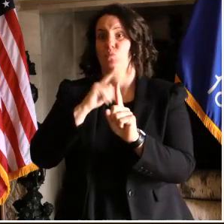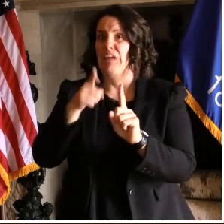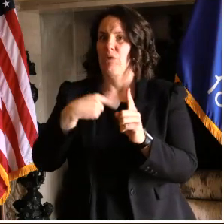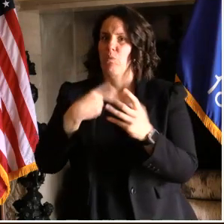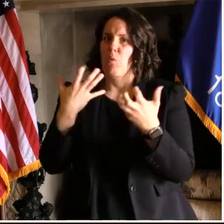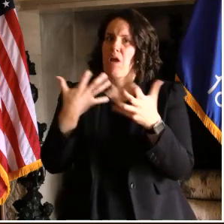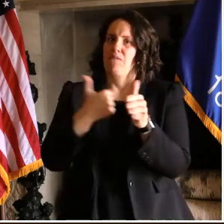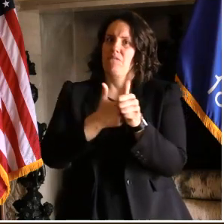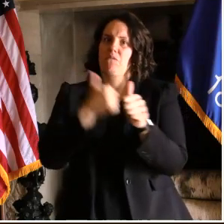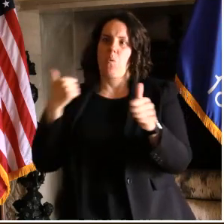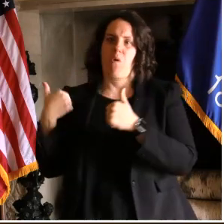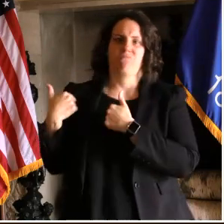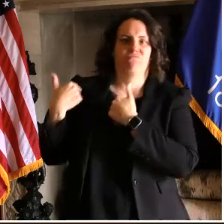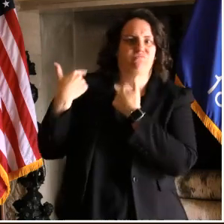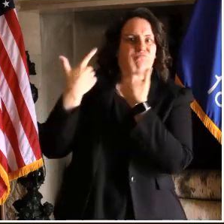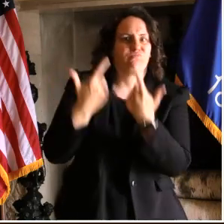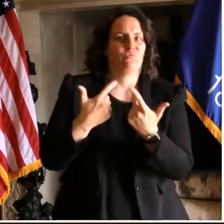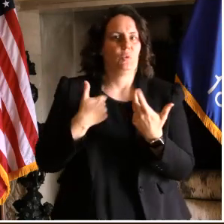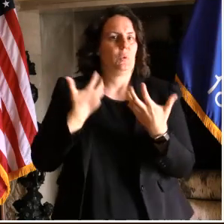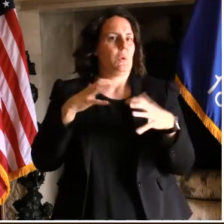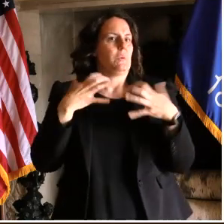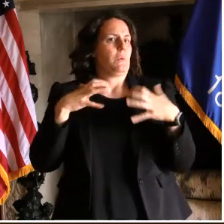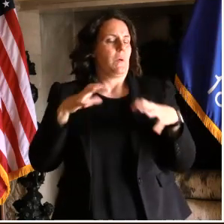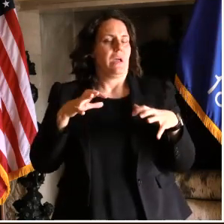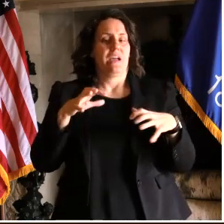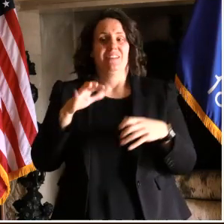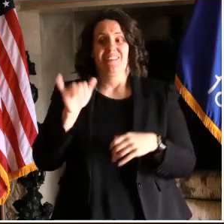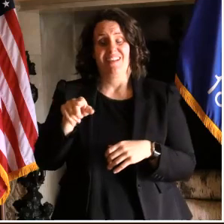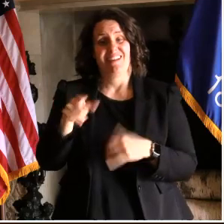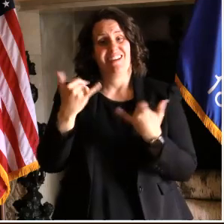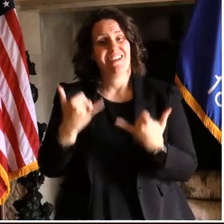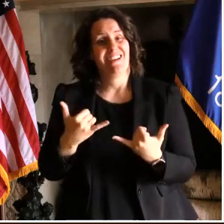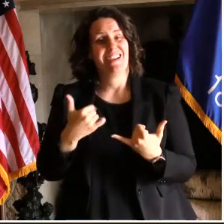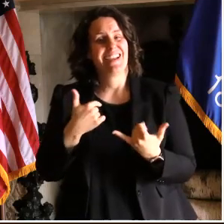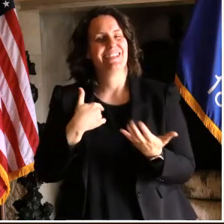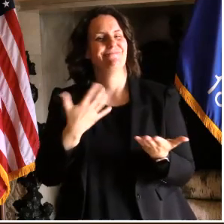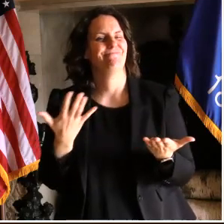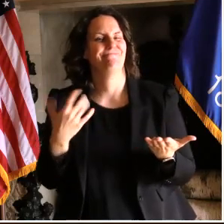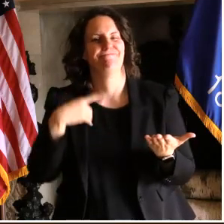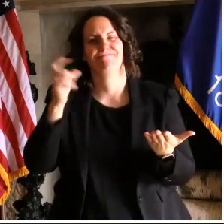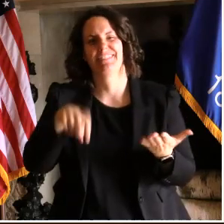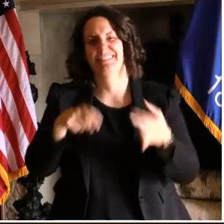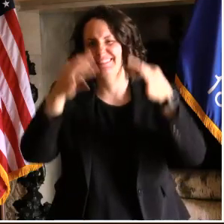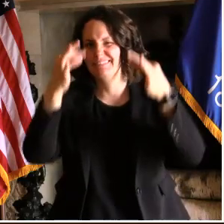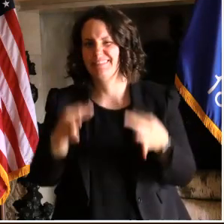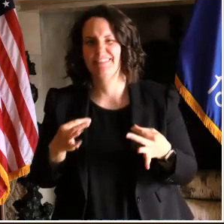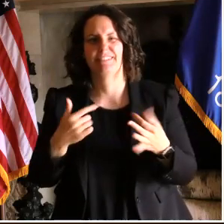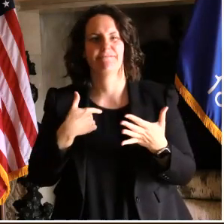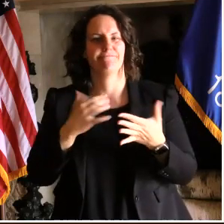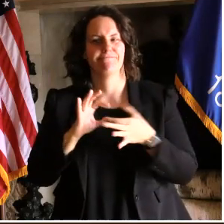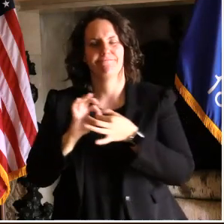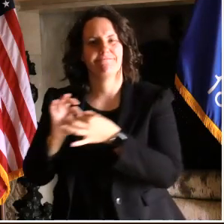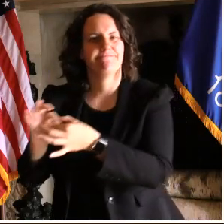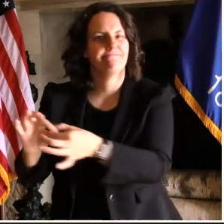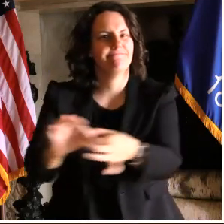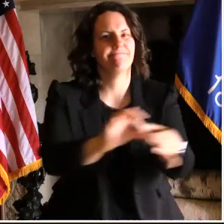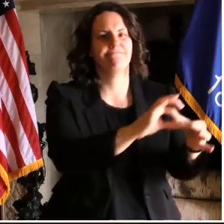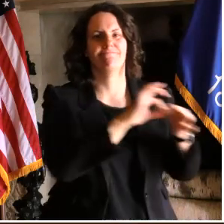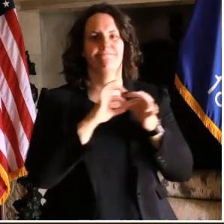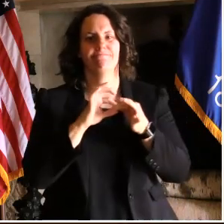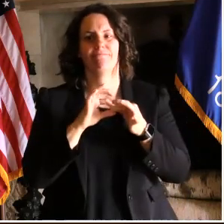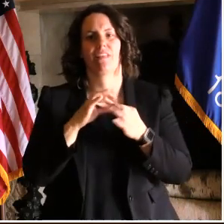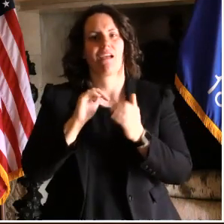something I take lightly. We're all in this together, and we need to help stop the spread of